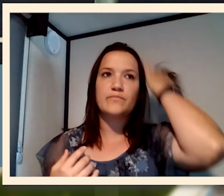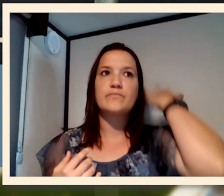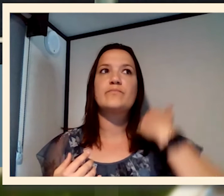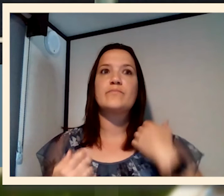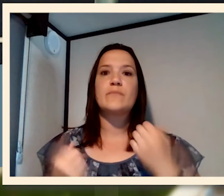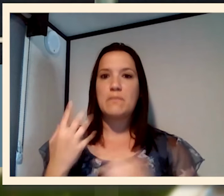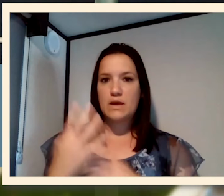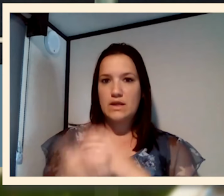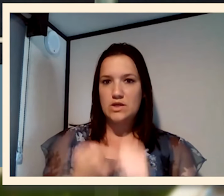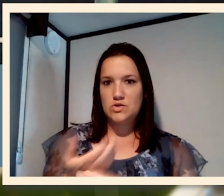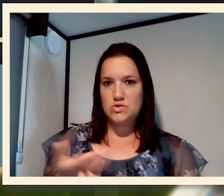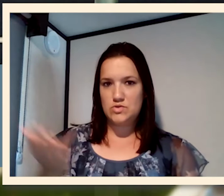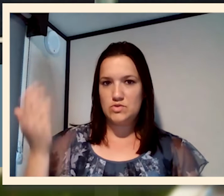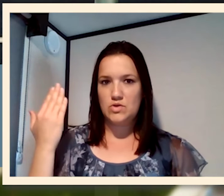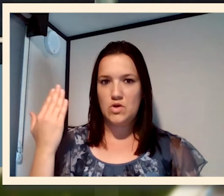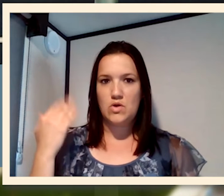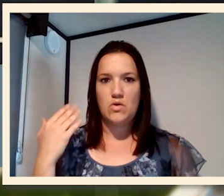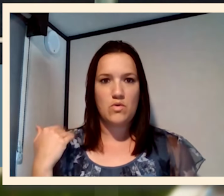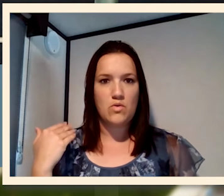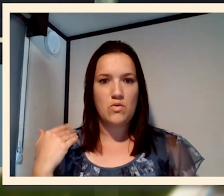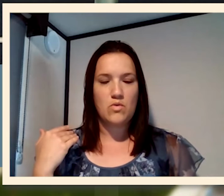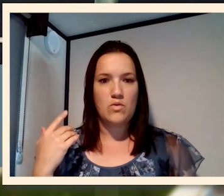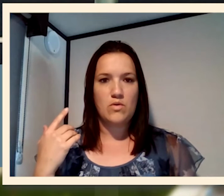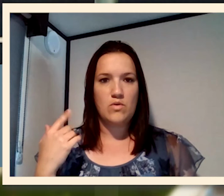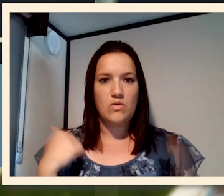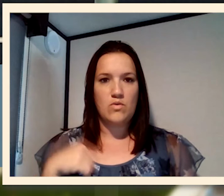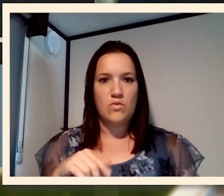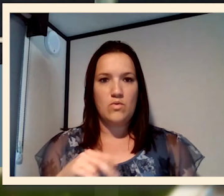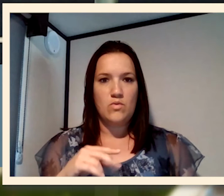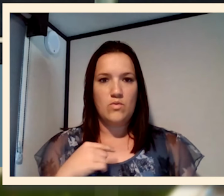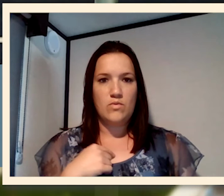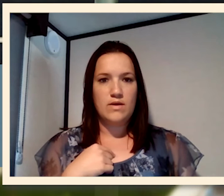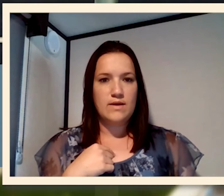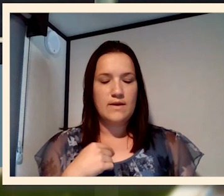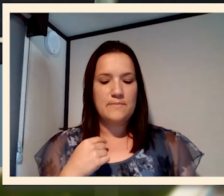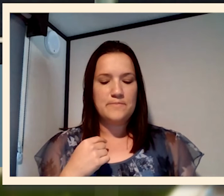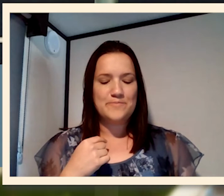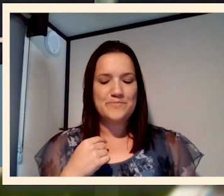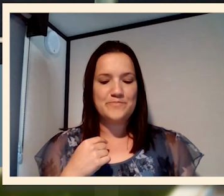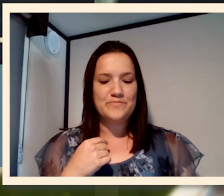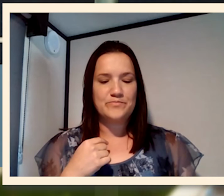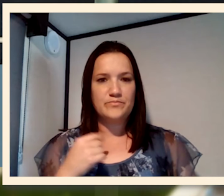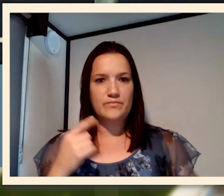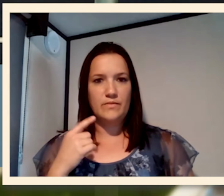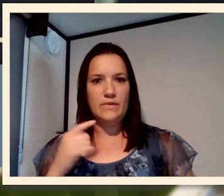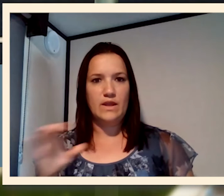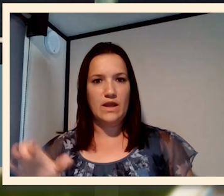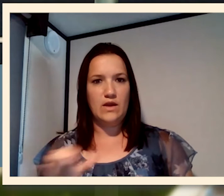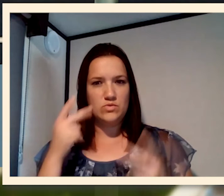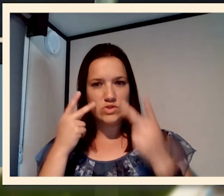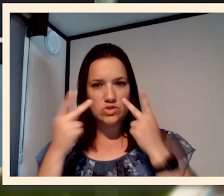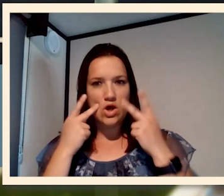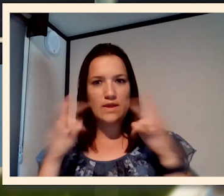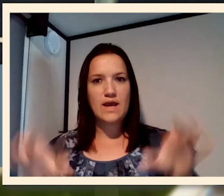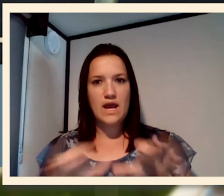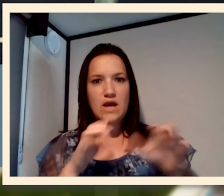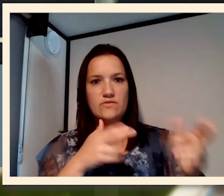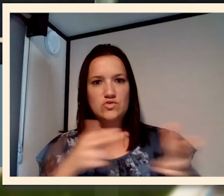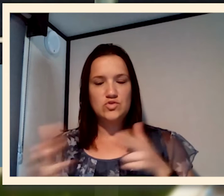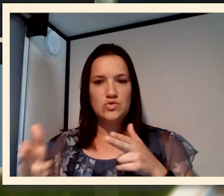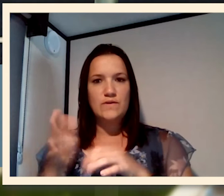tell you, you know, many years ago, I think throughout the organization, we all viewed